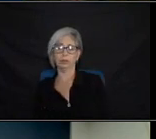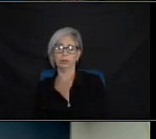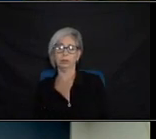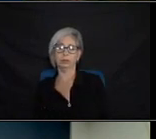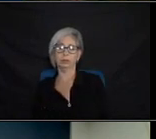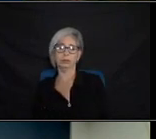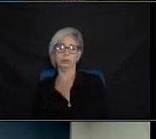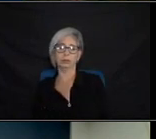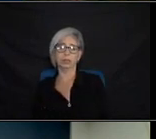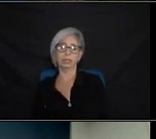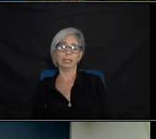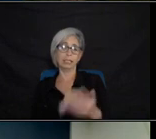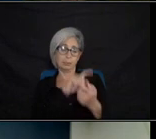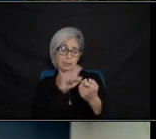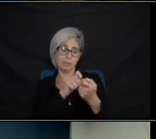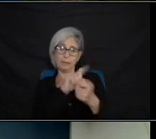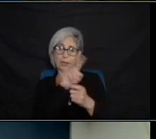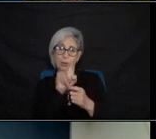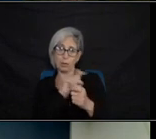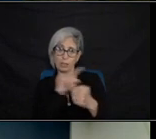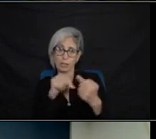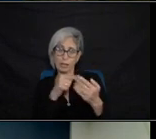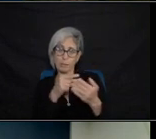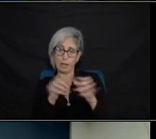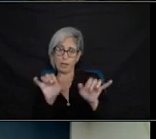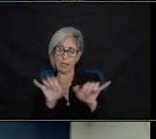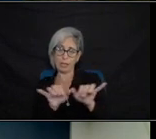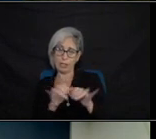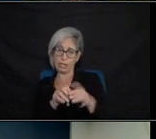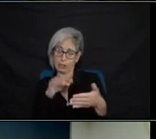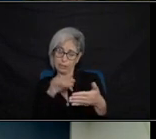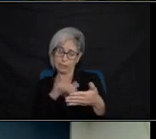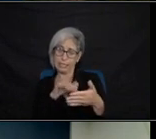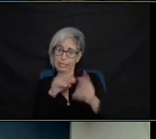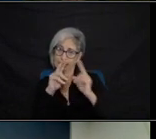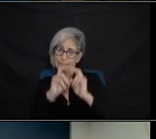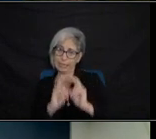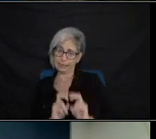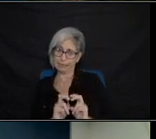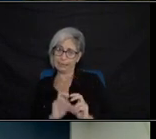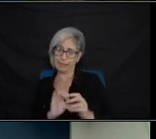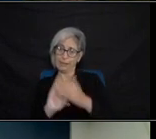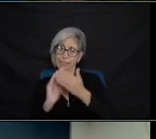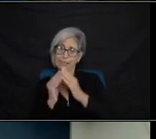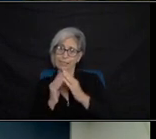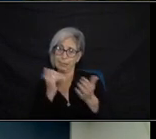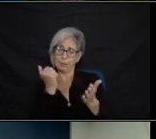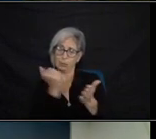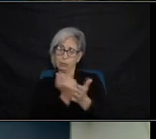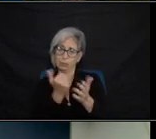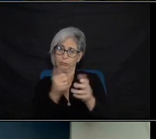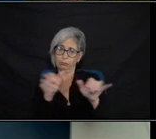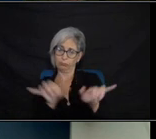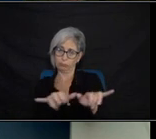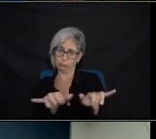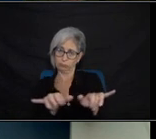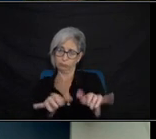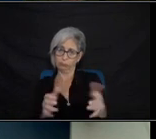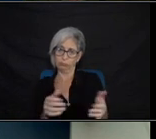The specific question is regarding the engineering studies that the city engineer approves.